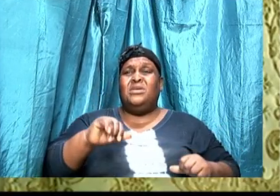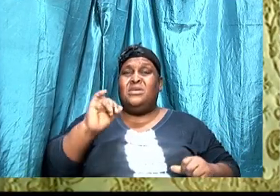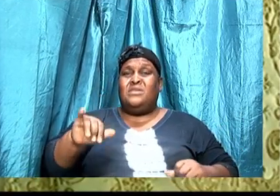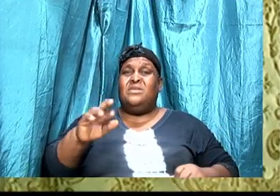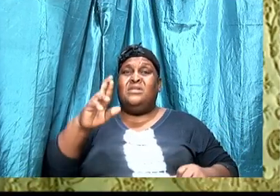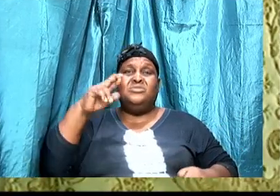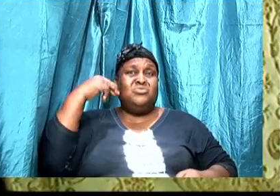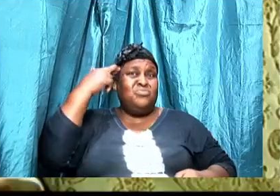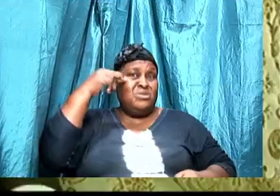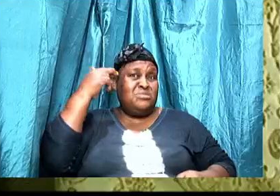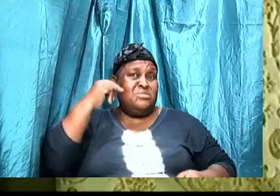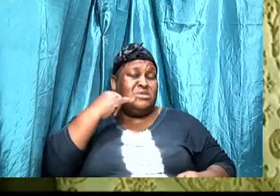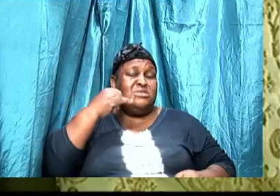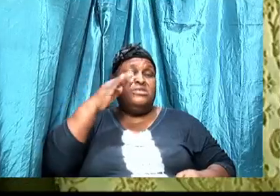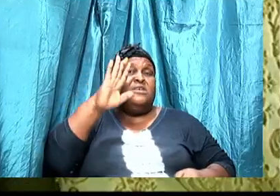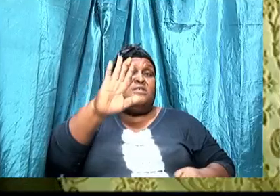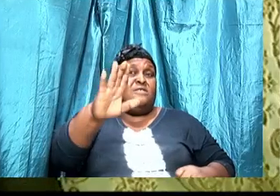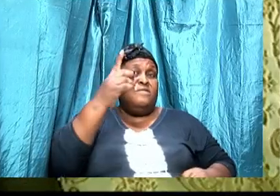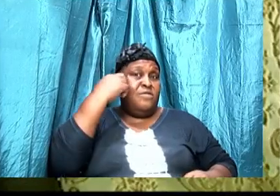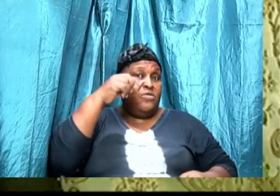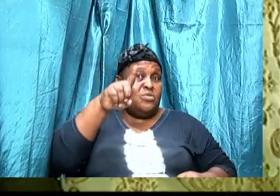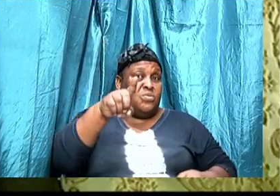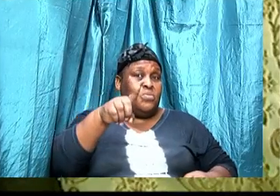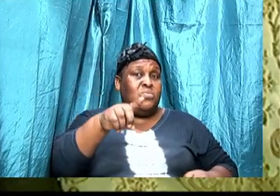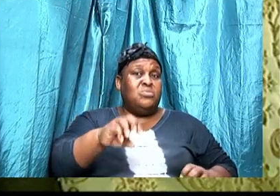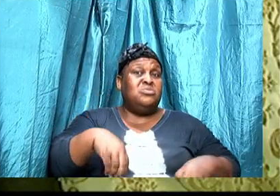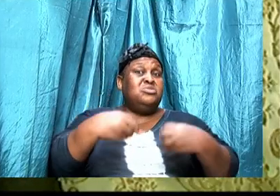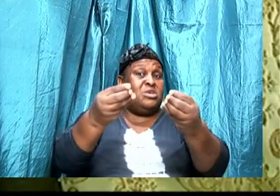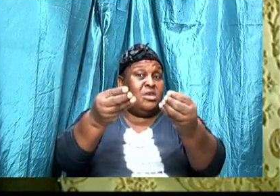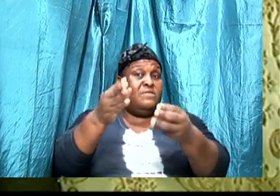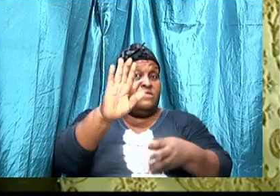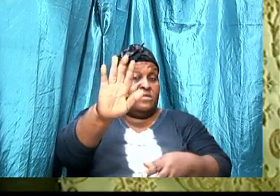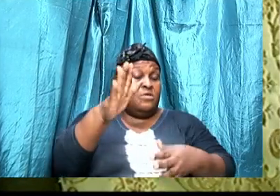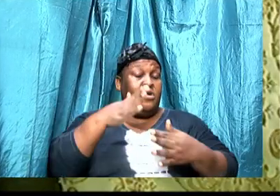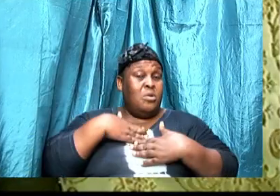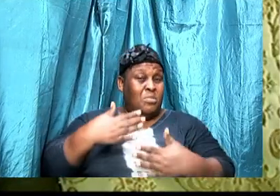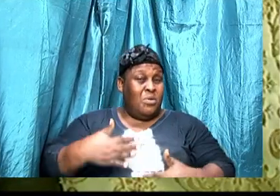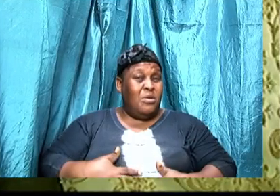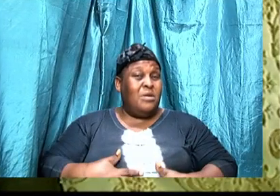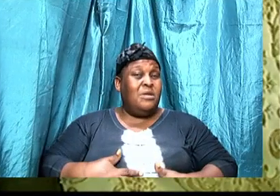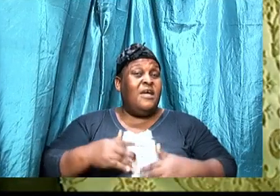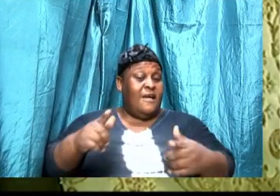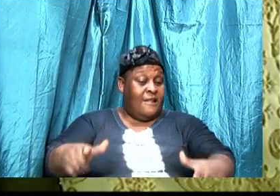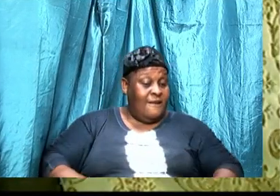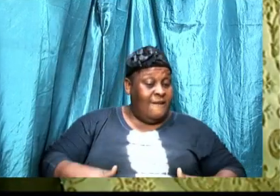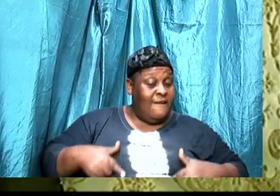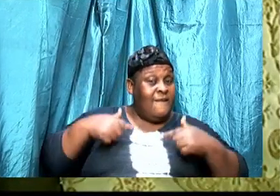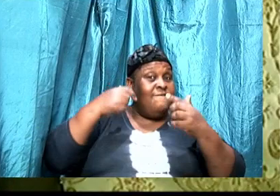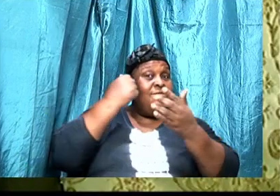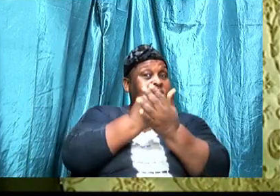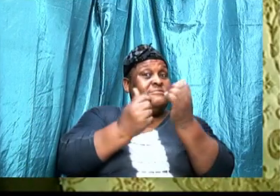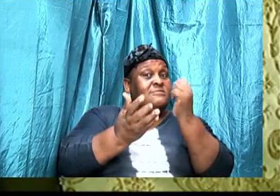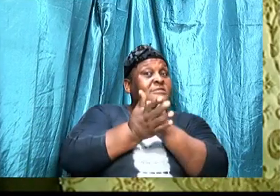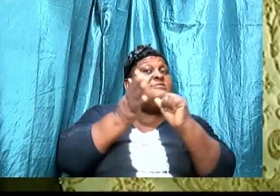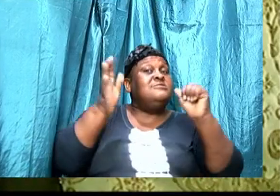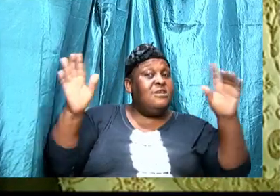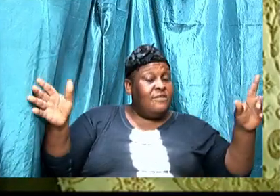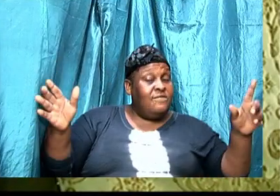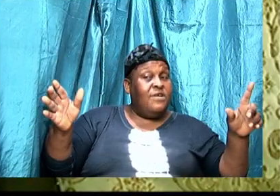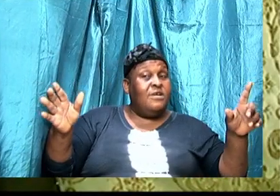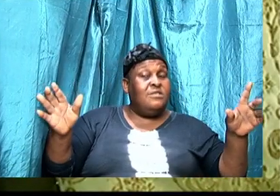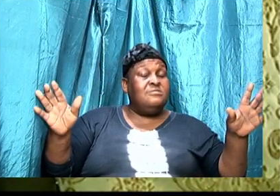reasonable is for you to present your bodies as living sacrifice